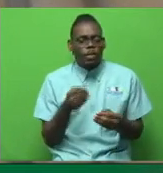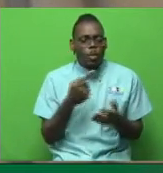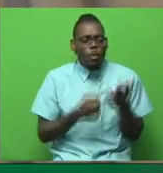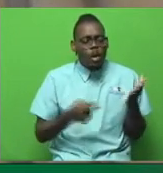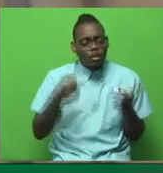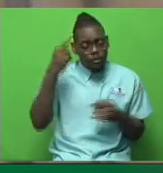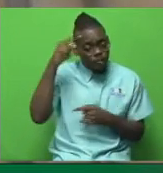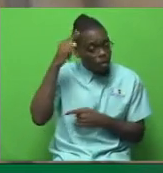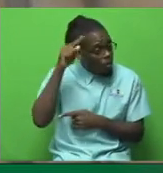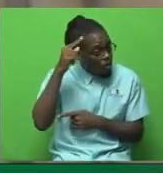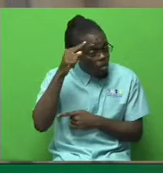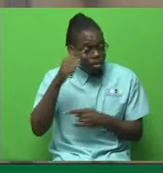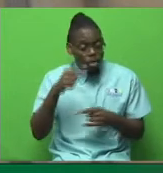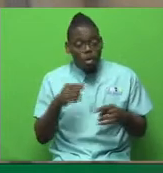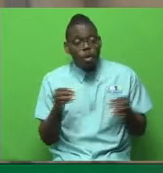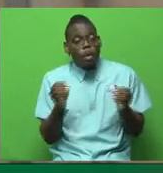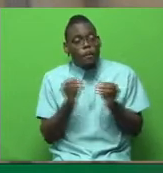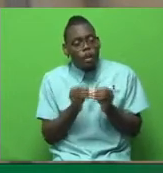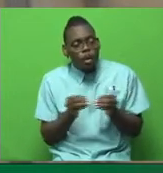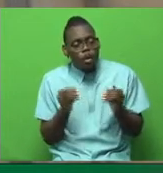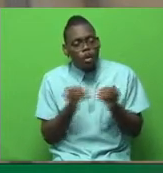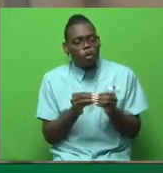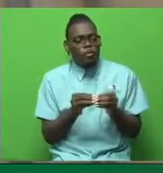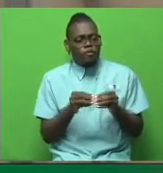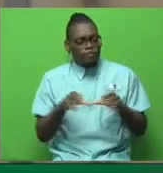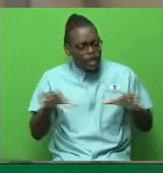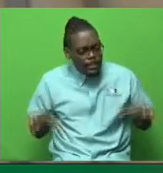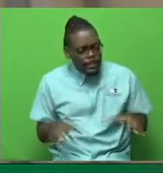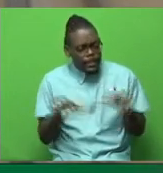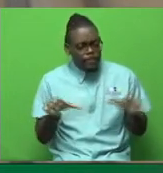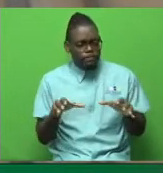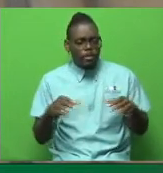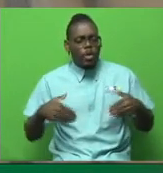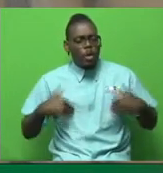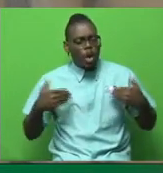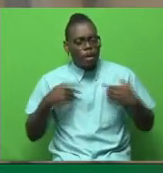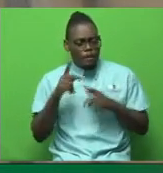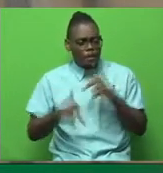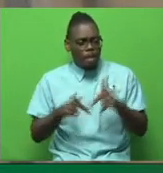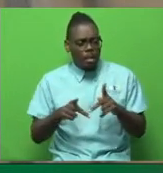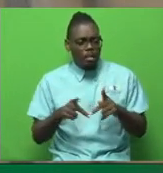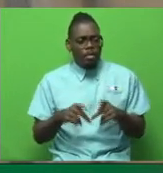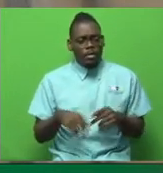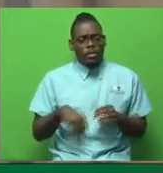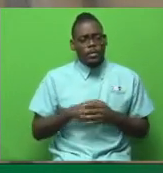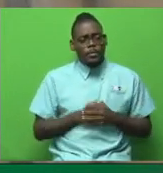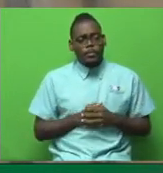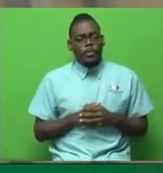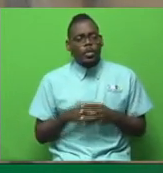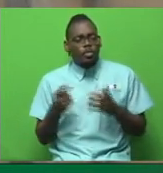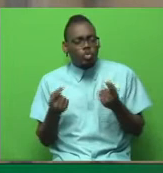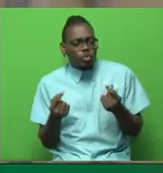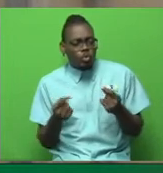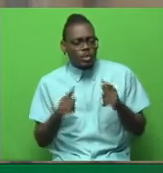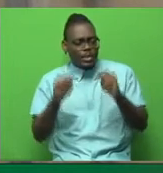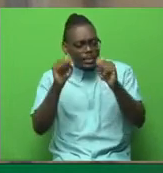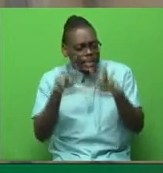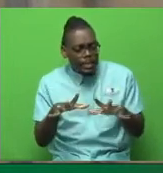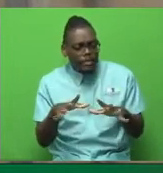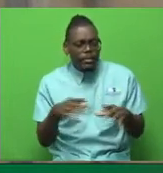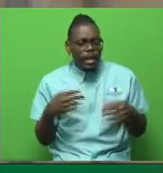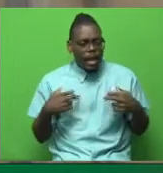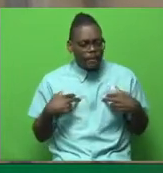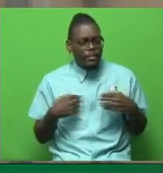young people so at the level of form two they do this certification and they have a certification in their hand that can be used